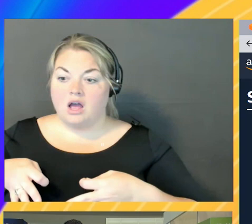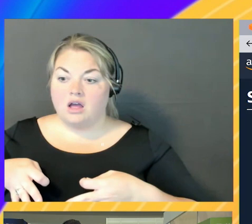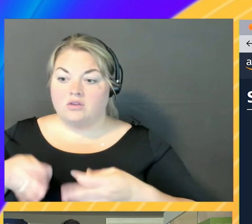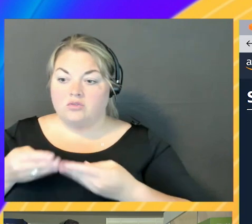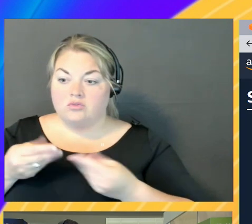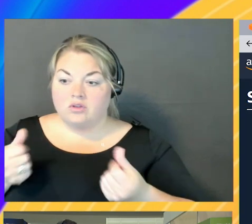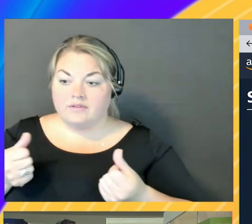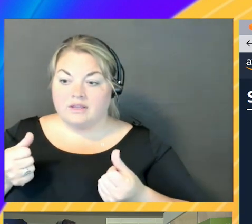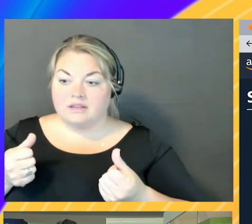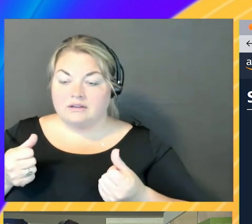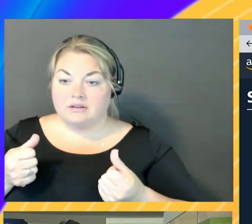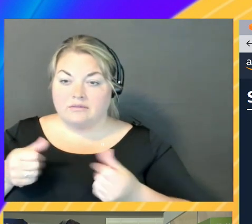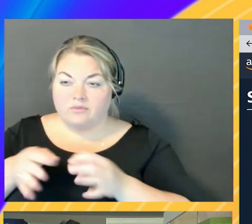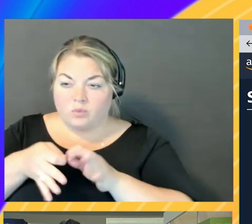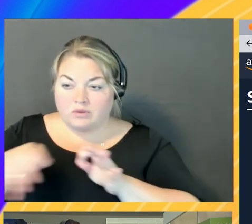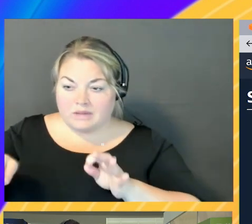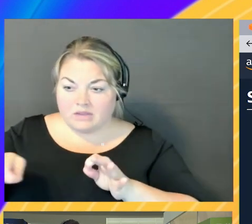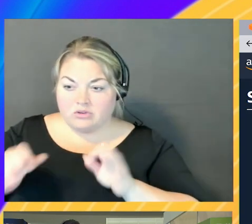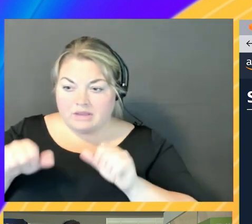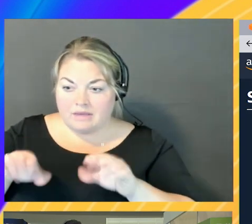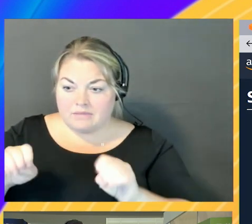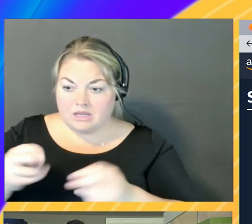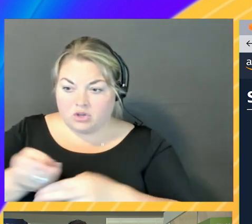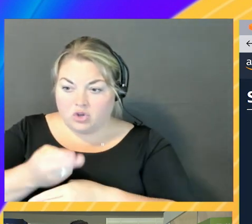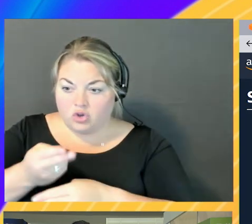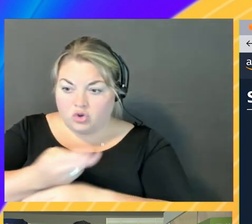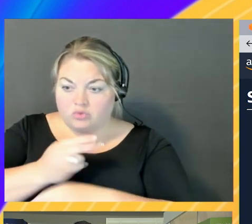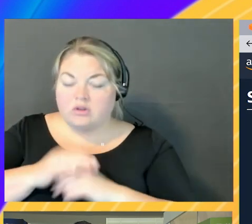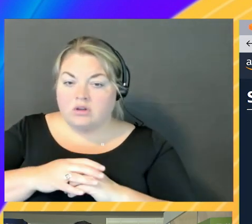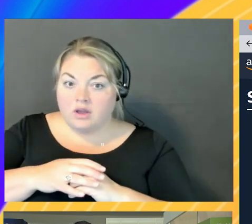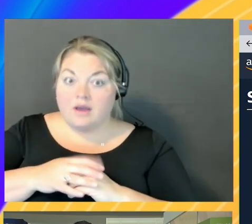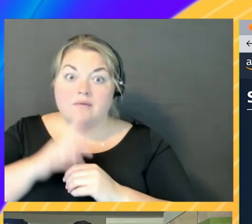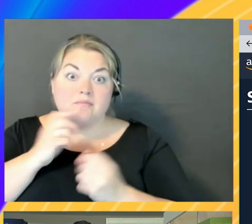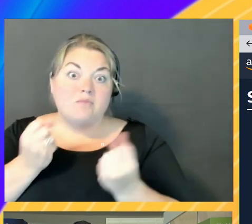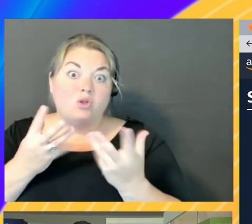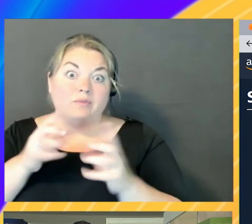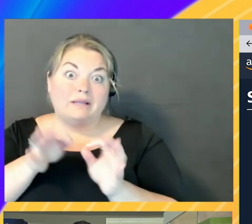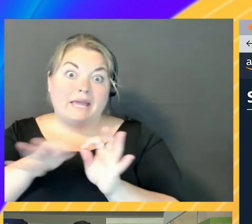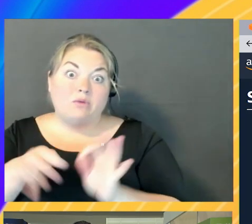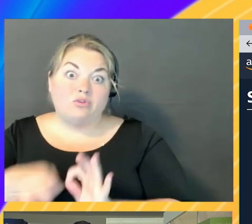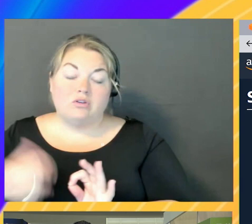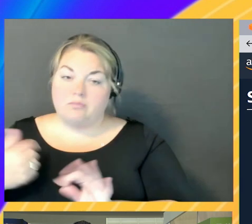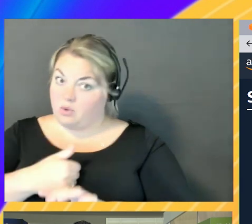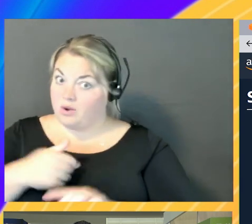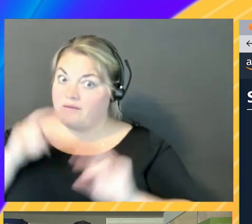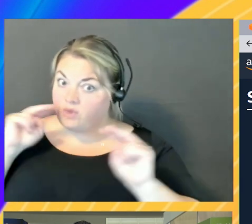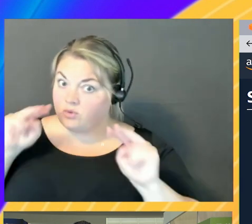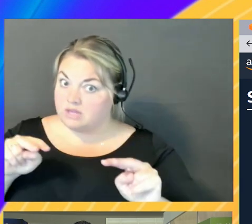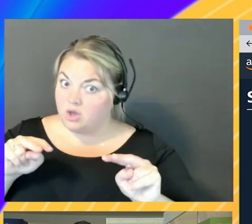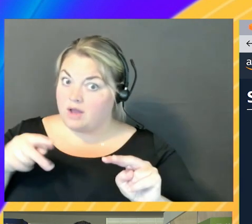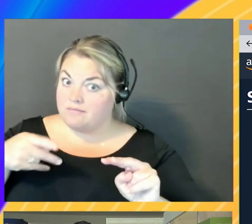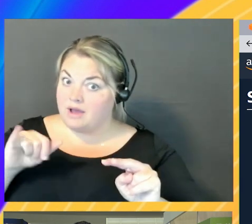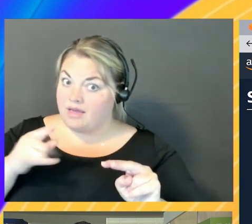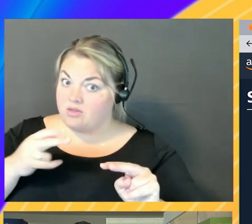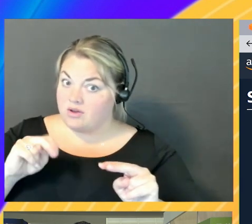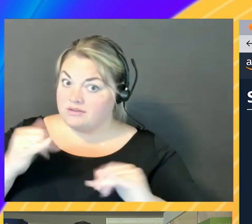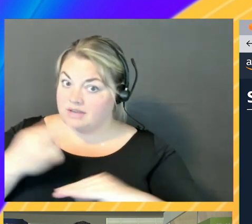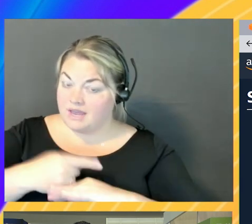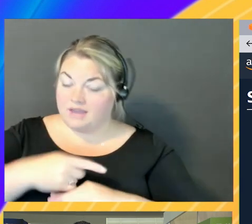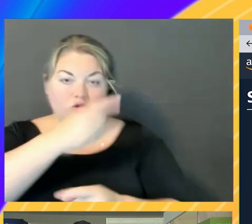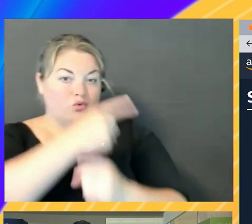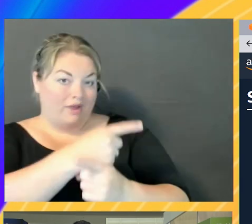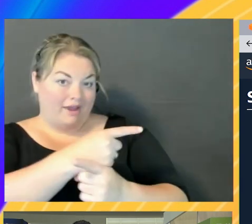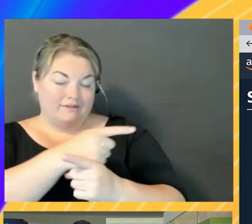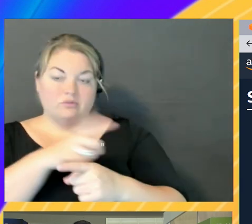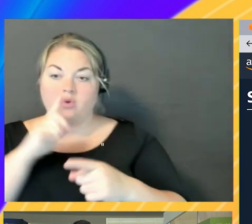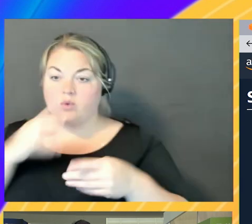can be used. There's multiple different languages. We're focusing on Python today. Correct. Okay, so we'll go down, task validation. So